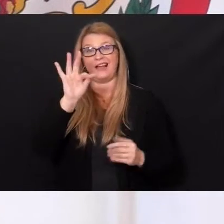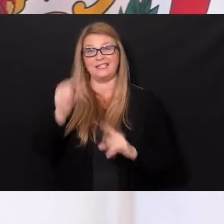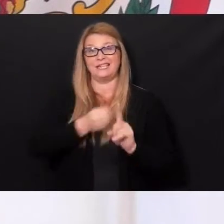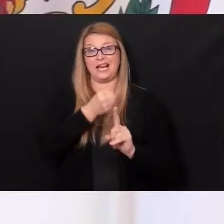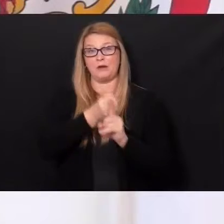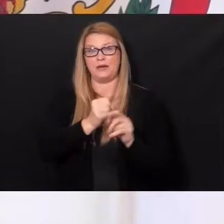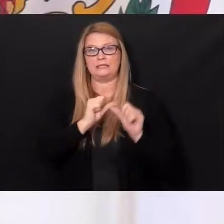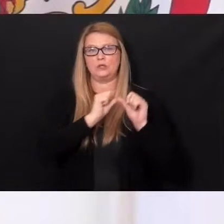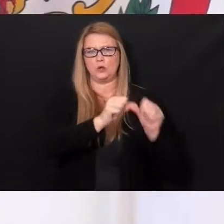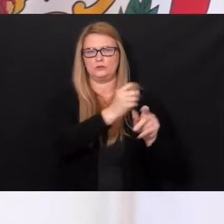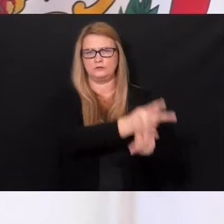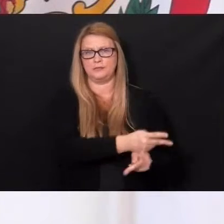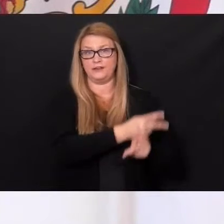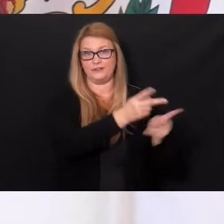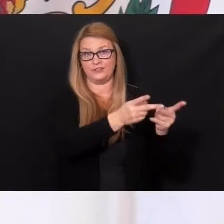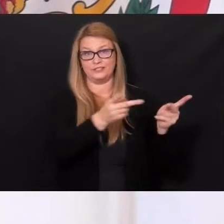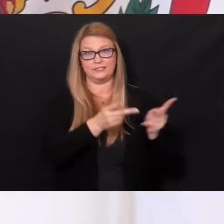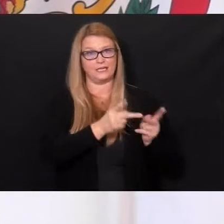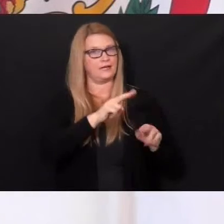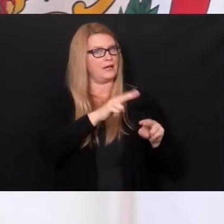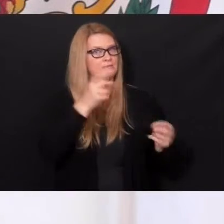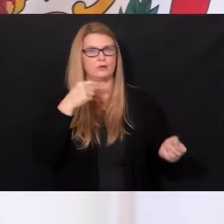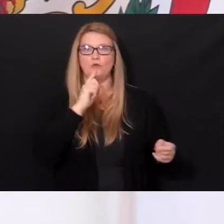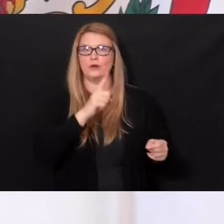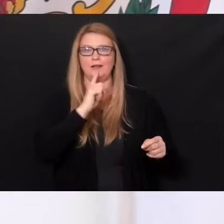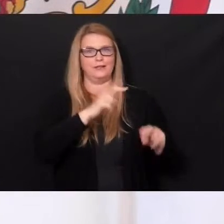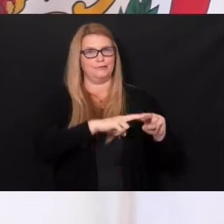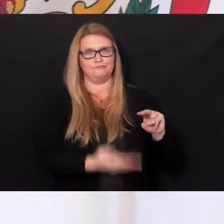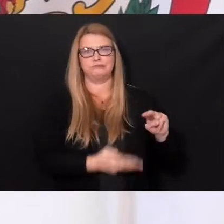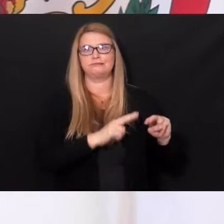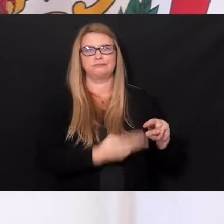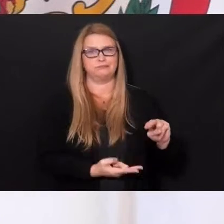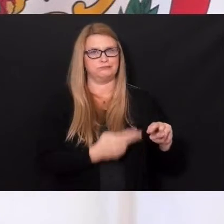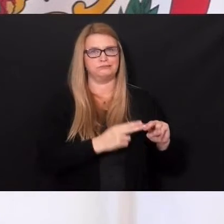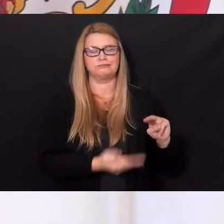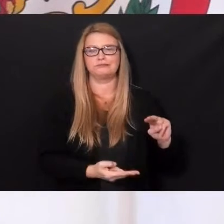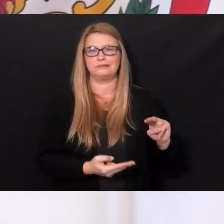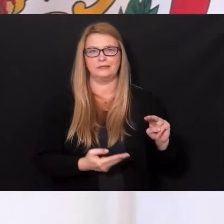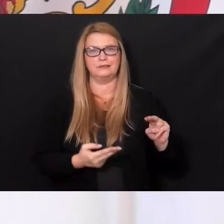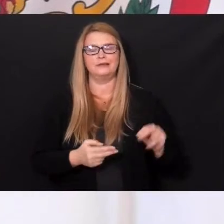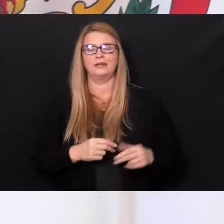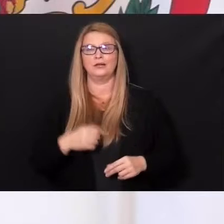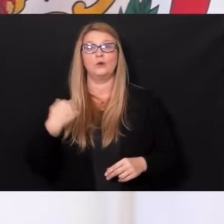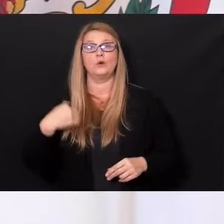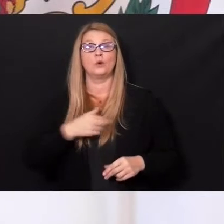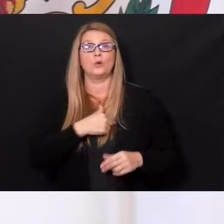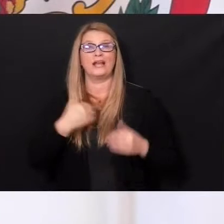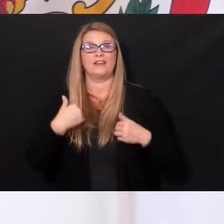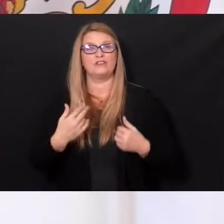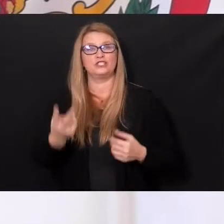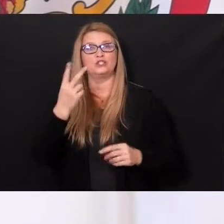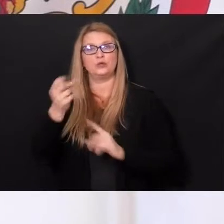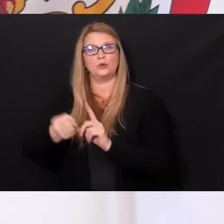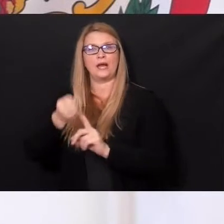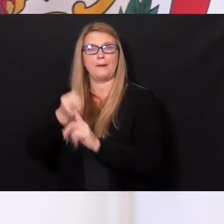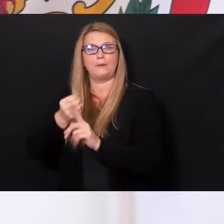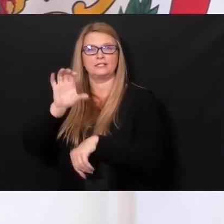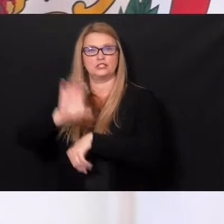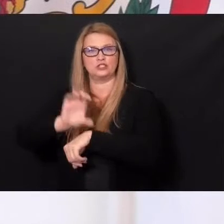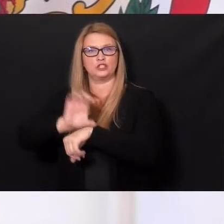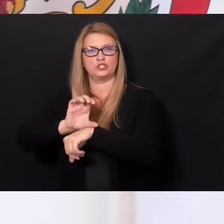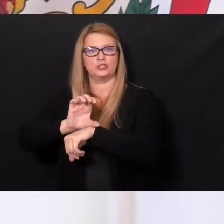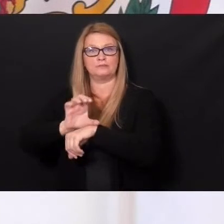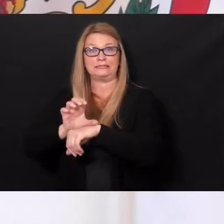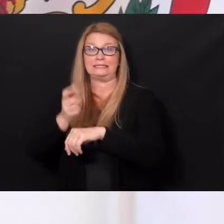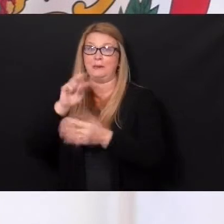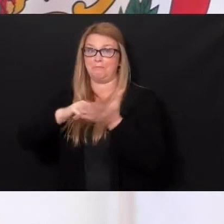our long-term care facilities. That's less than it's been forever, almost. We have 2 outbreaks now in our churches. We've gone